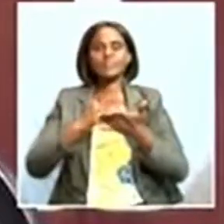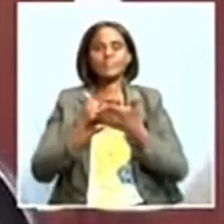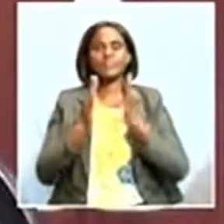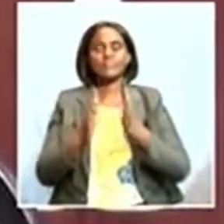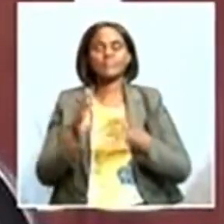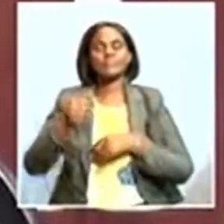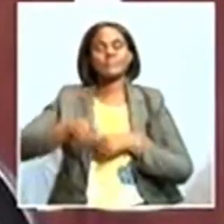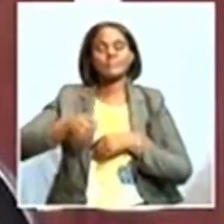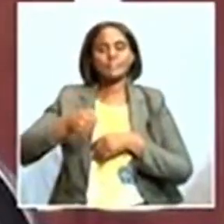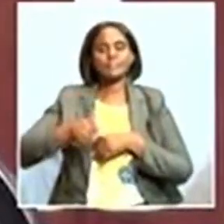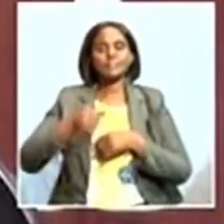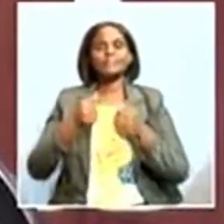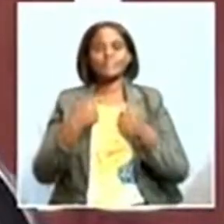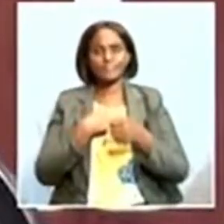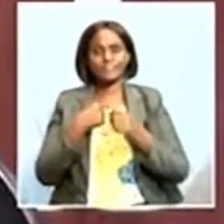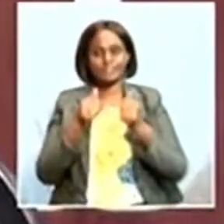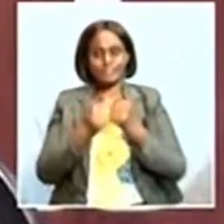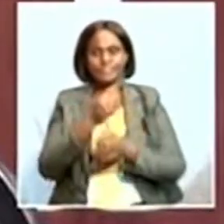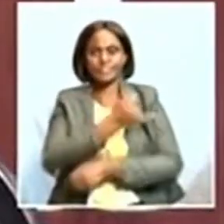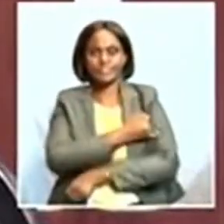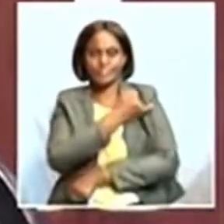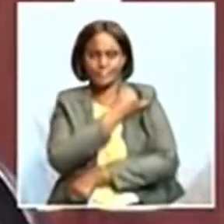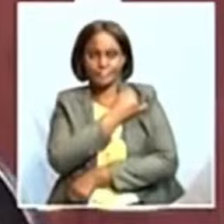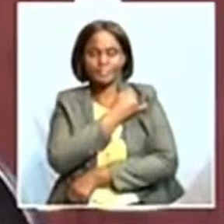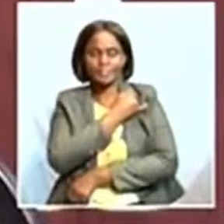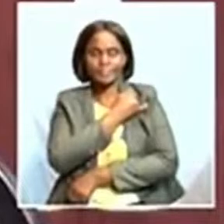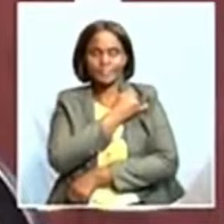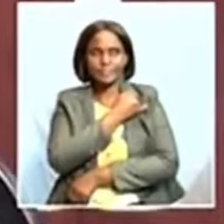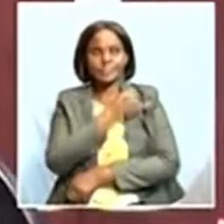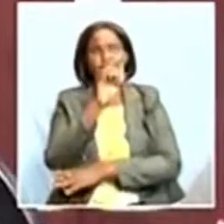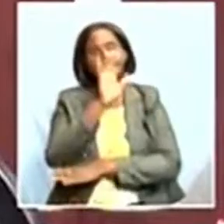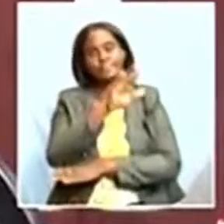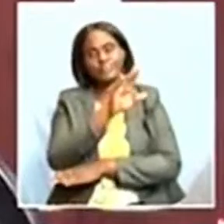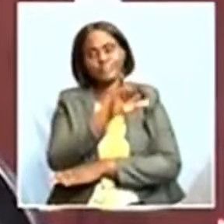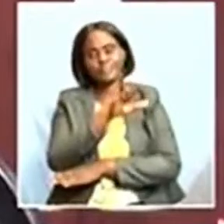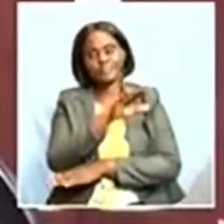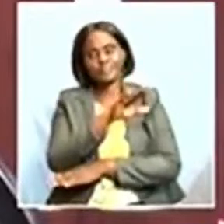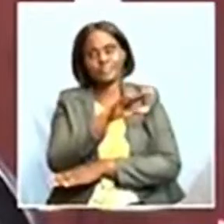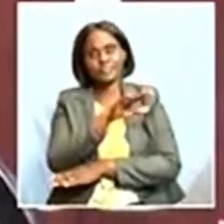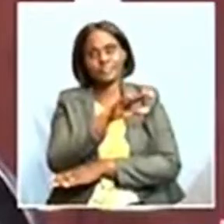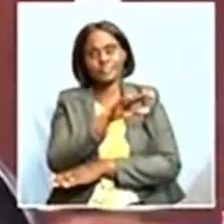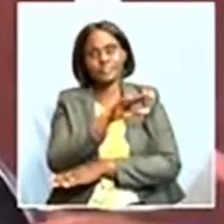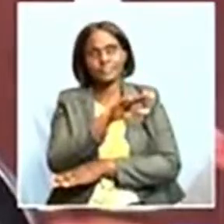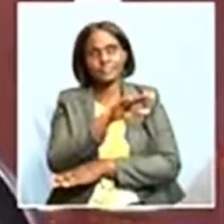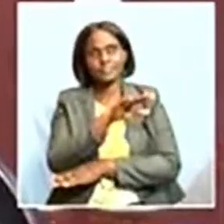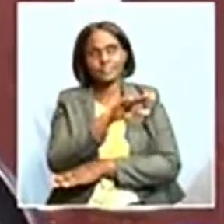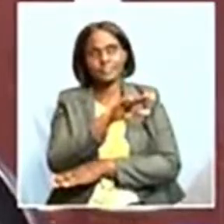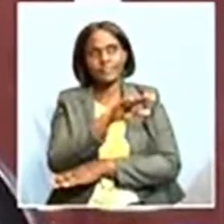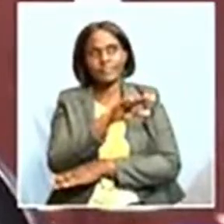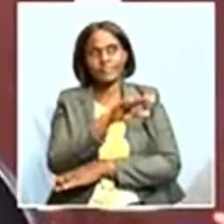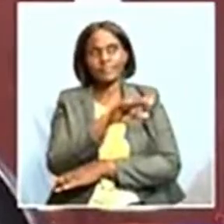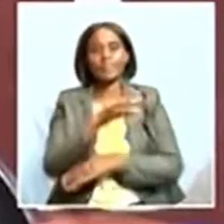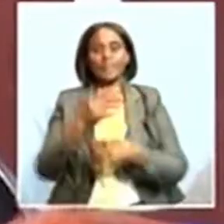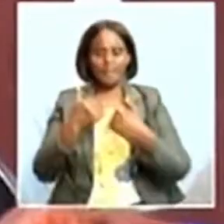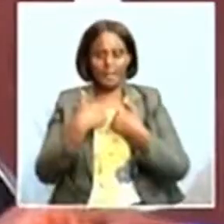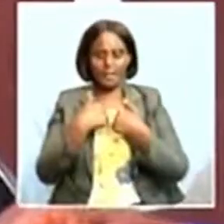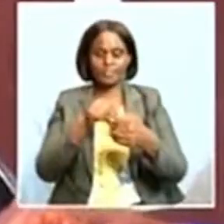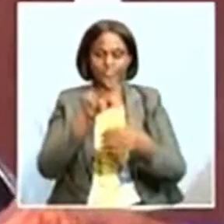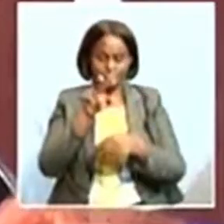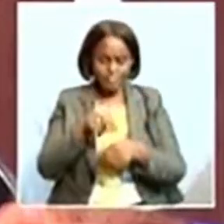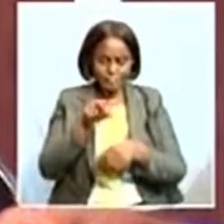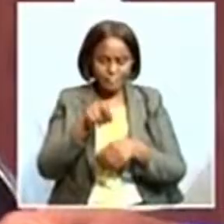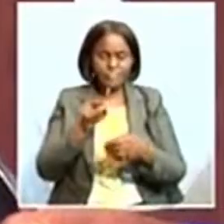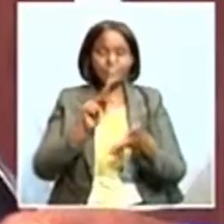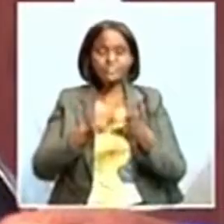Chola Kaoma and Jason Manda, who will be there this afternoon to do the sign language interpretation. So we have a look at